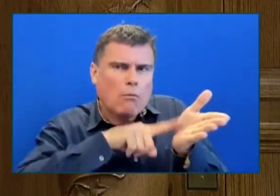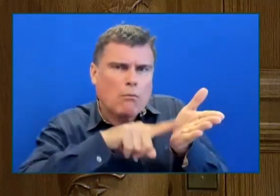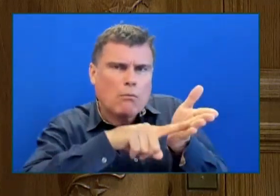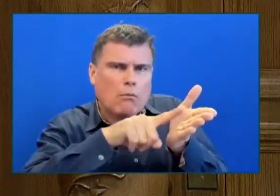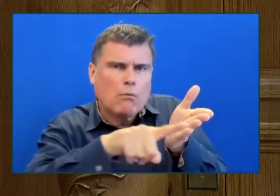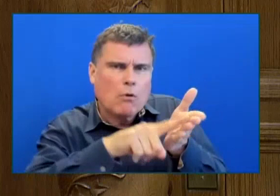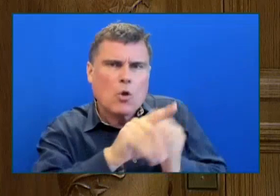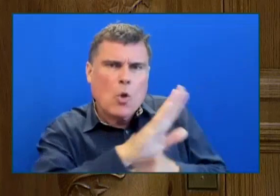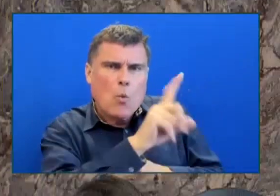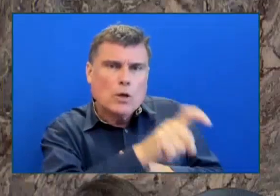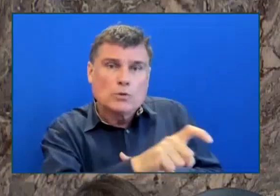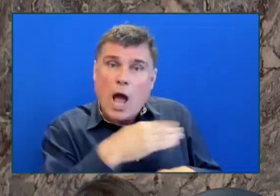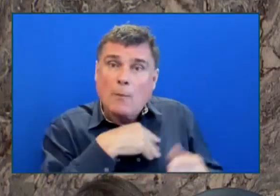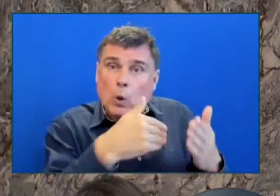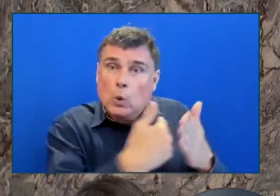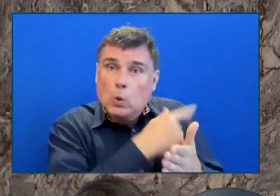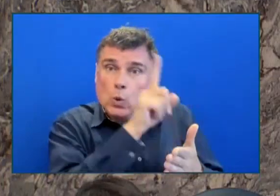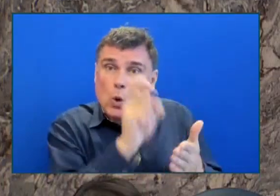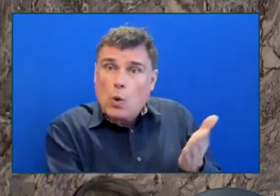proceed.